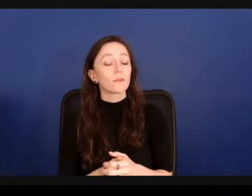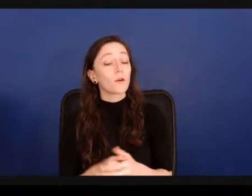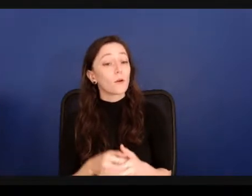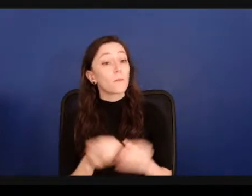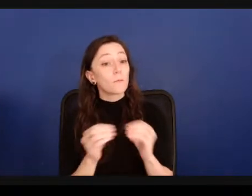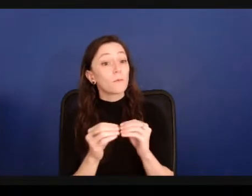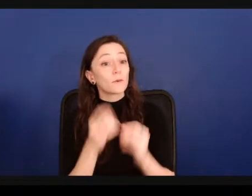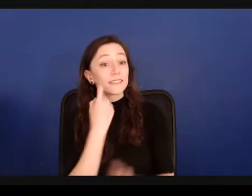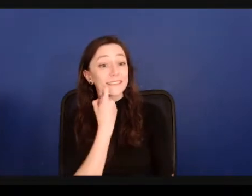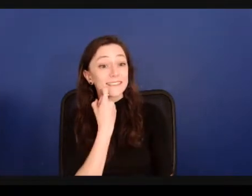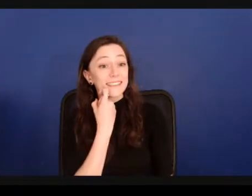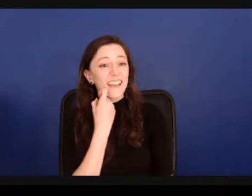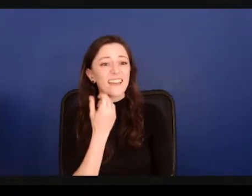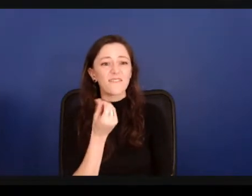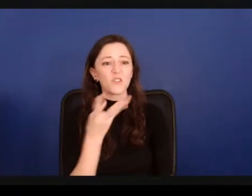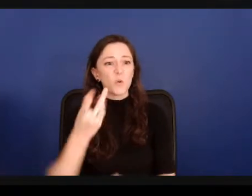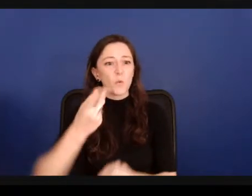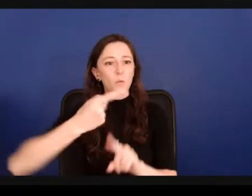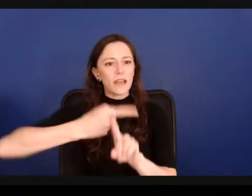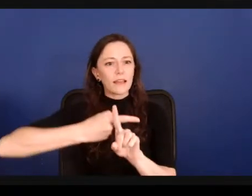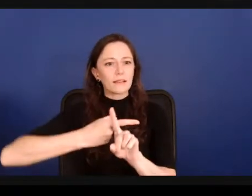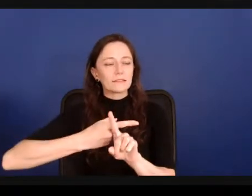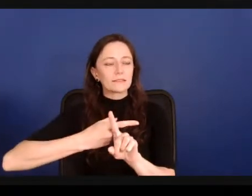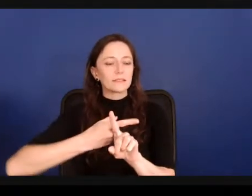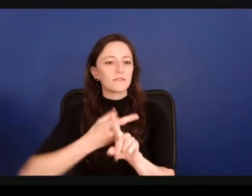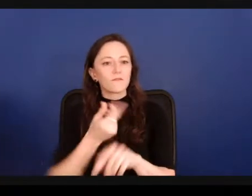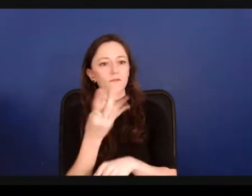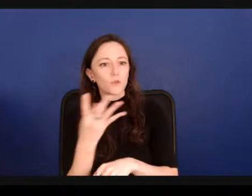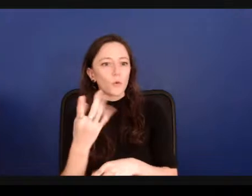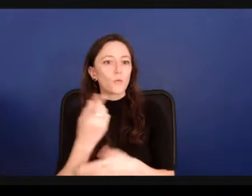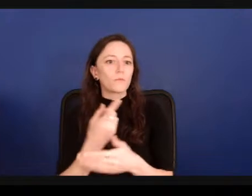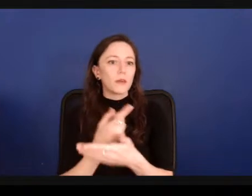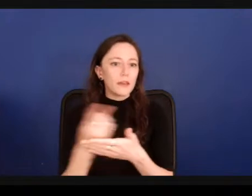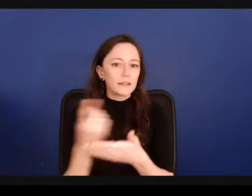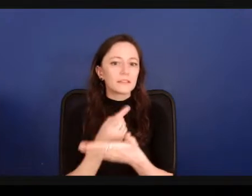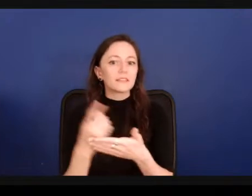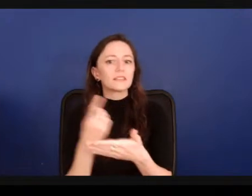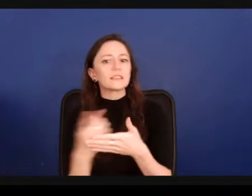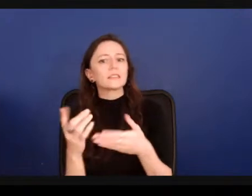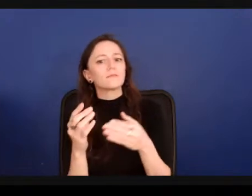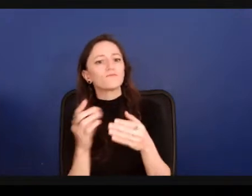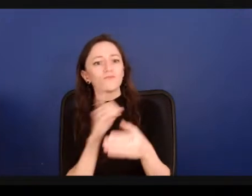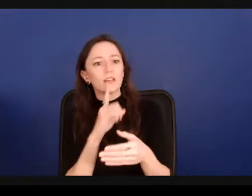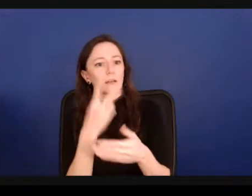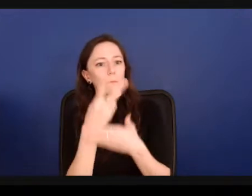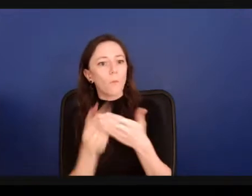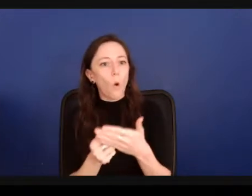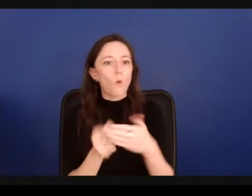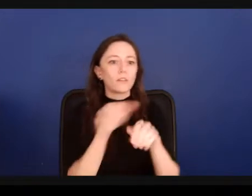within the last 2 weeks, playing off the deeper and shallow regions together, contributing,